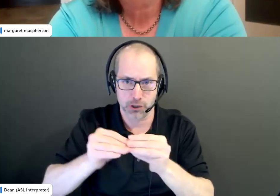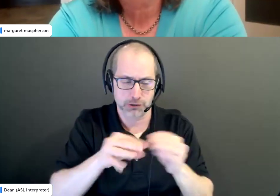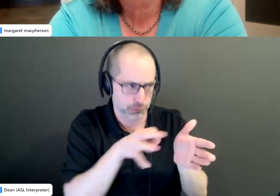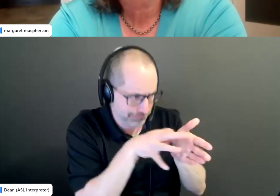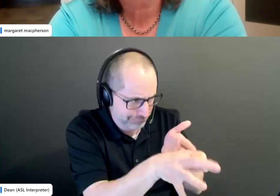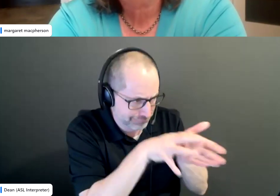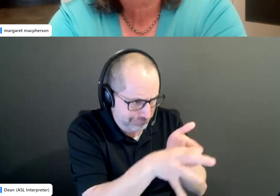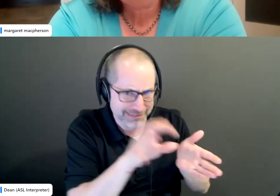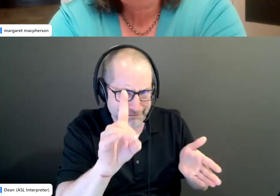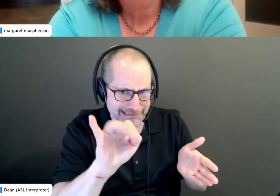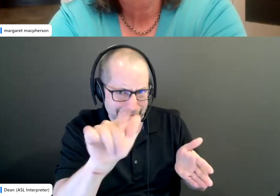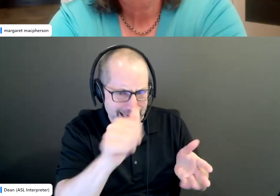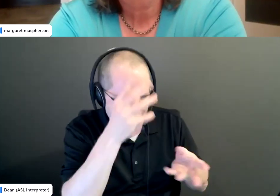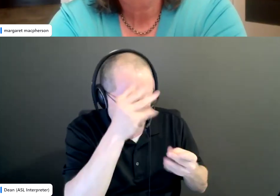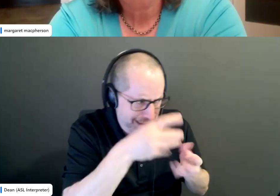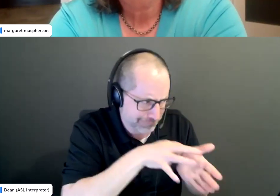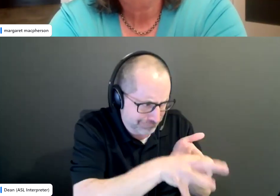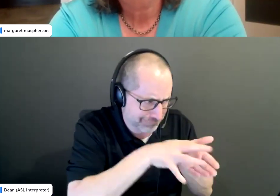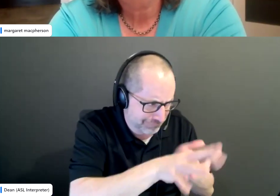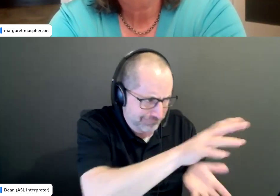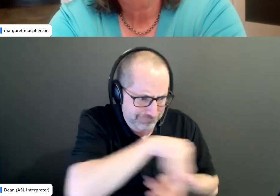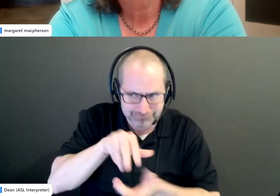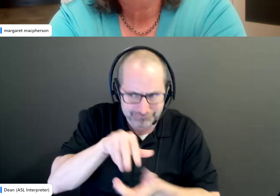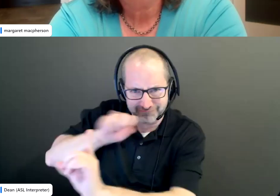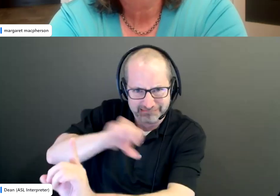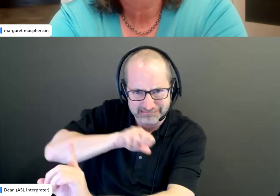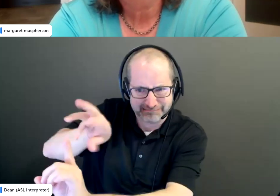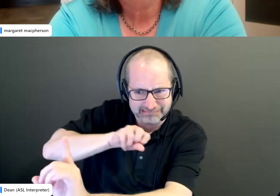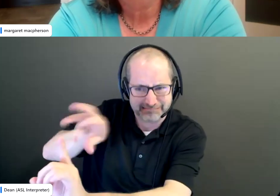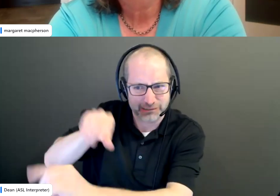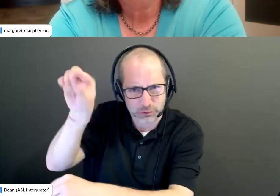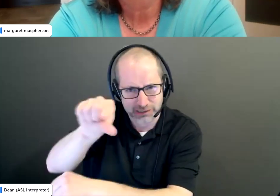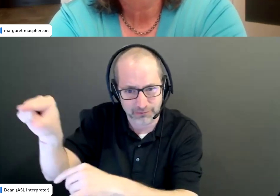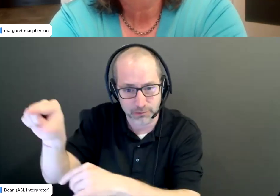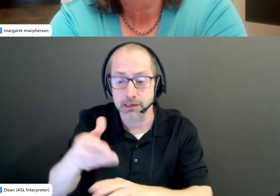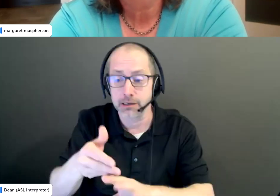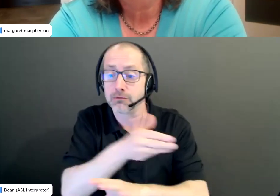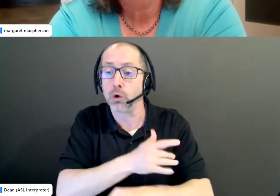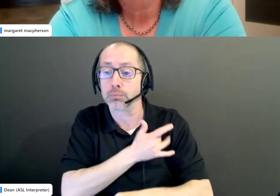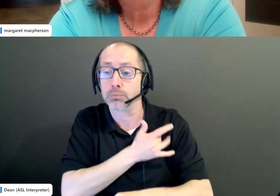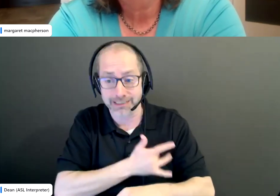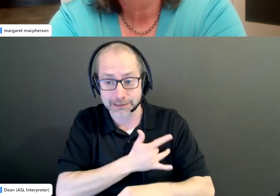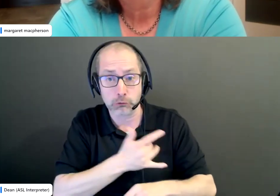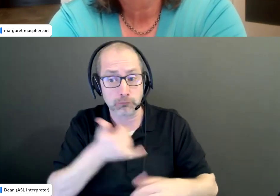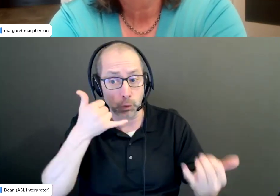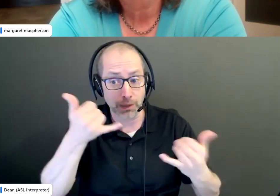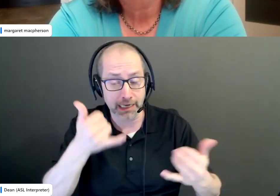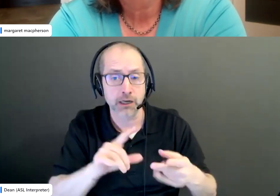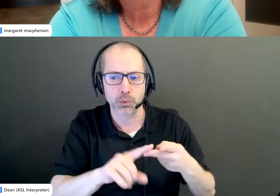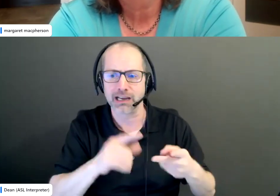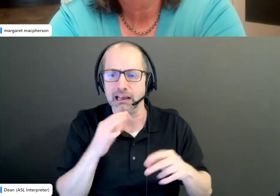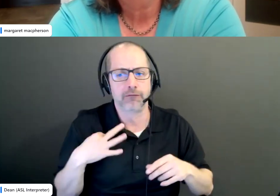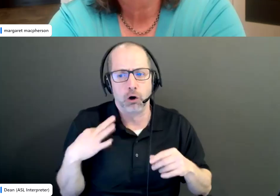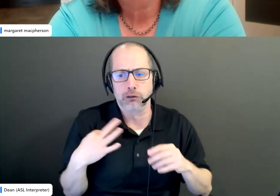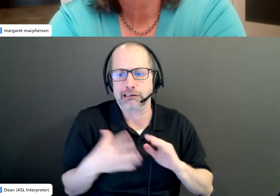often it's numbers. Before we got the provincial hotline, we were running a volunteer run line, and which was like